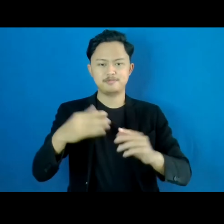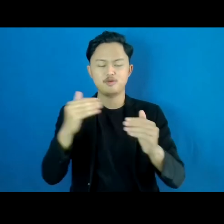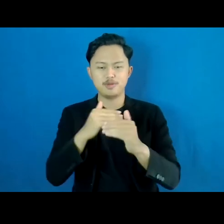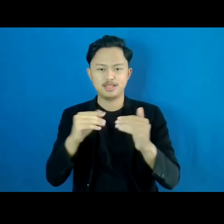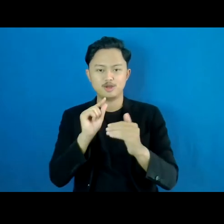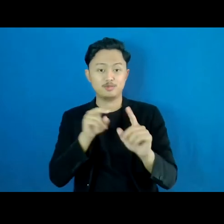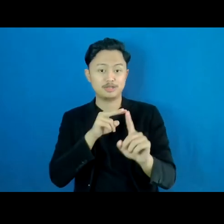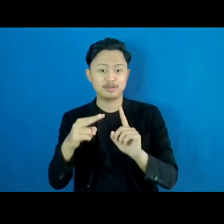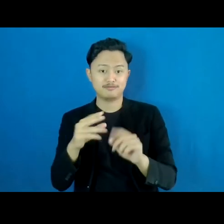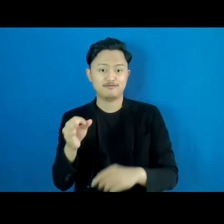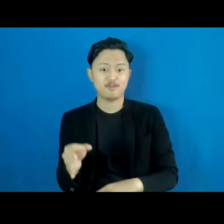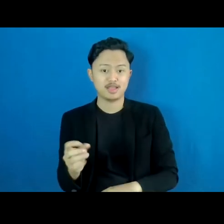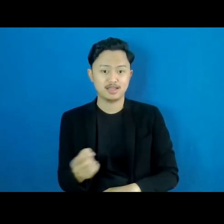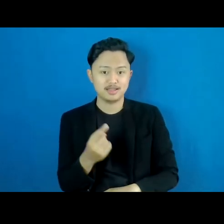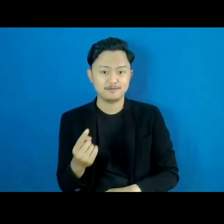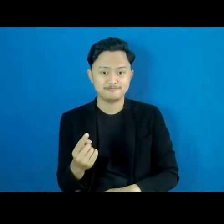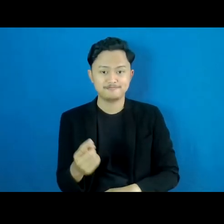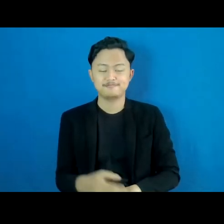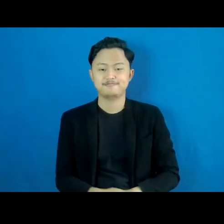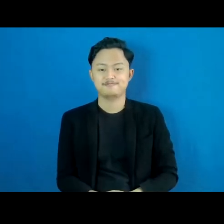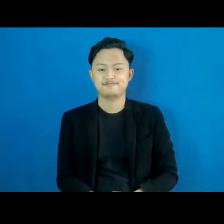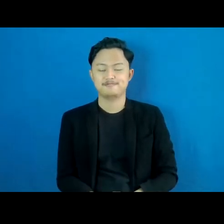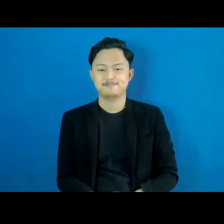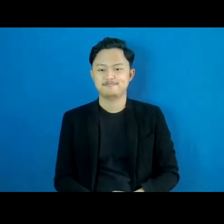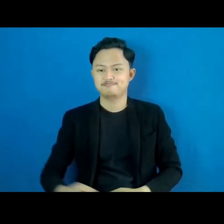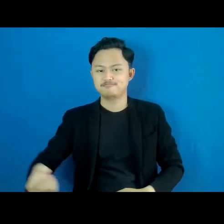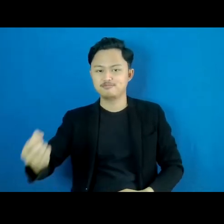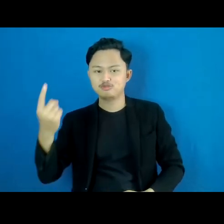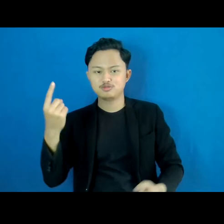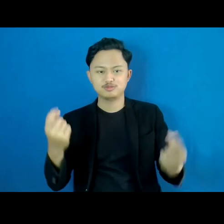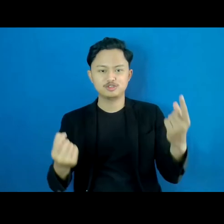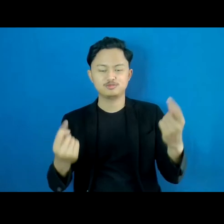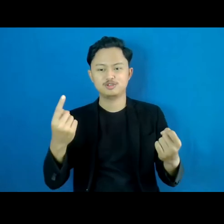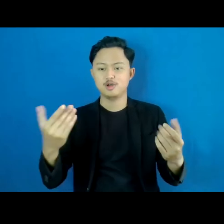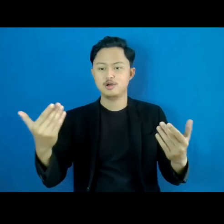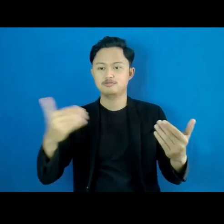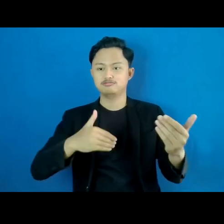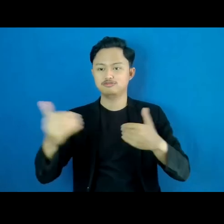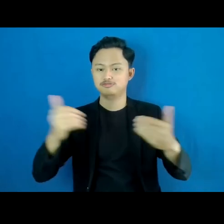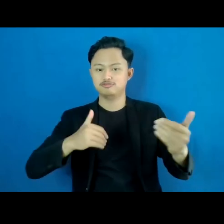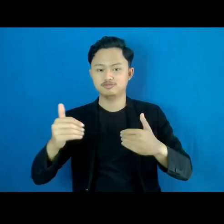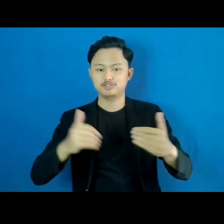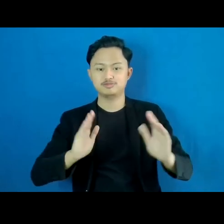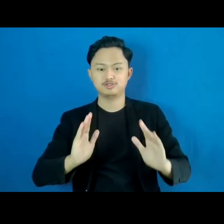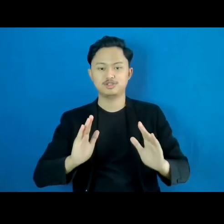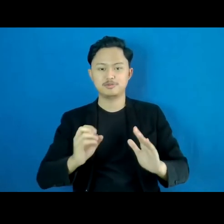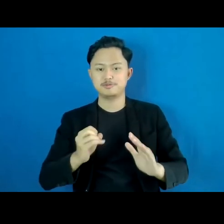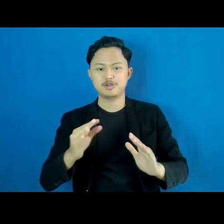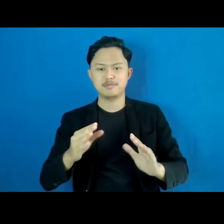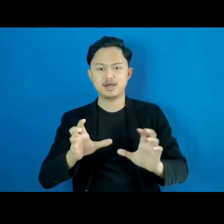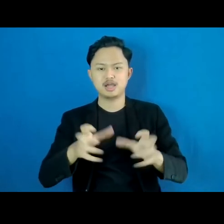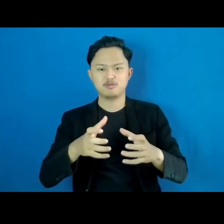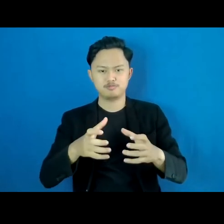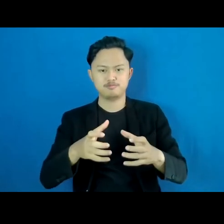cities. And it appears here that the participants from the breakout room